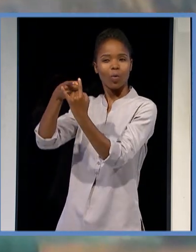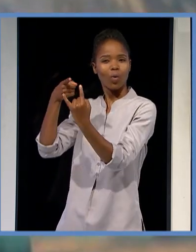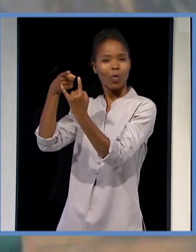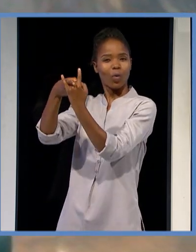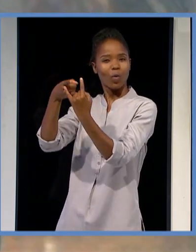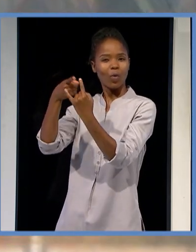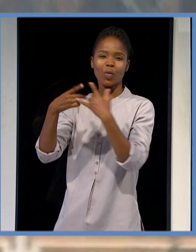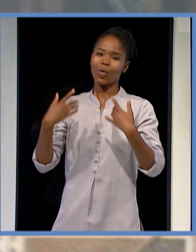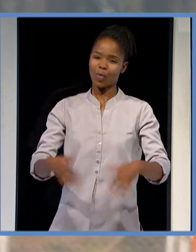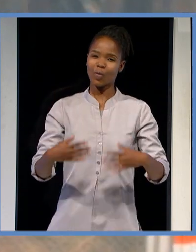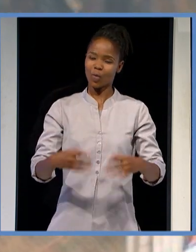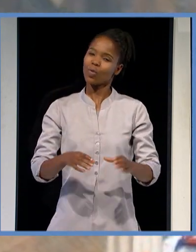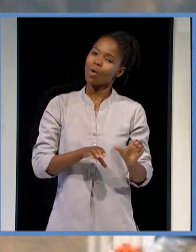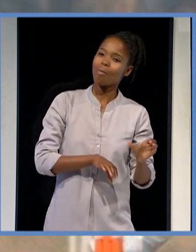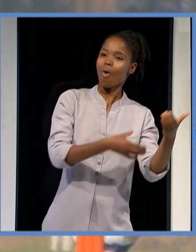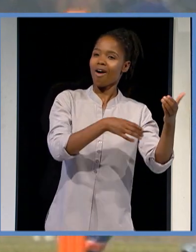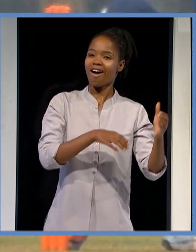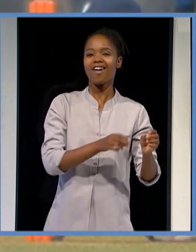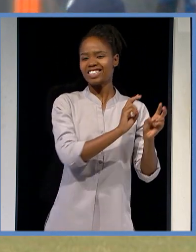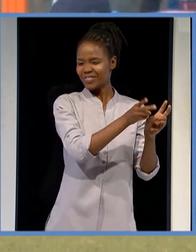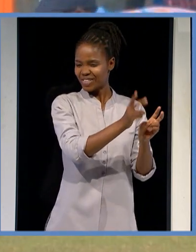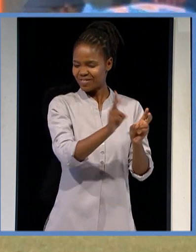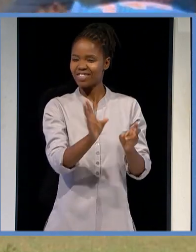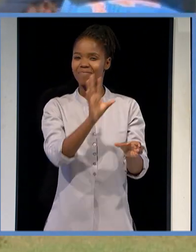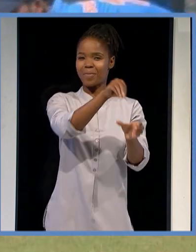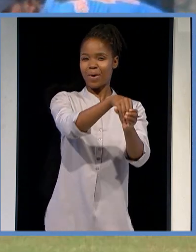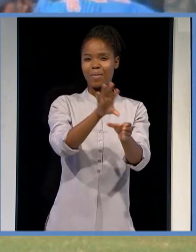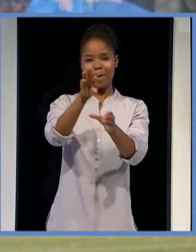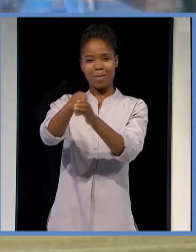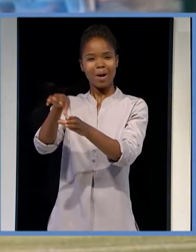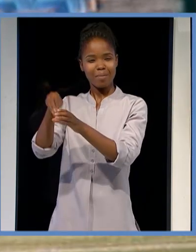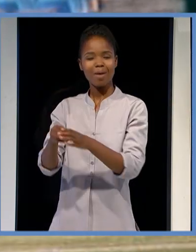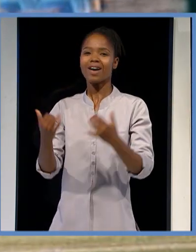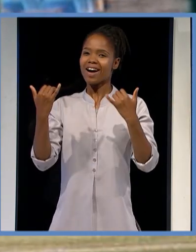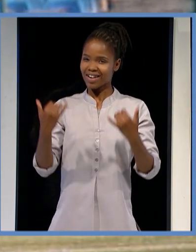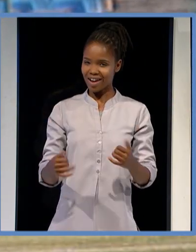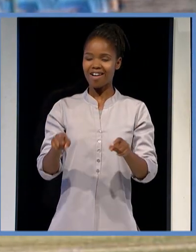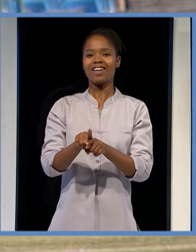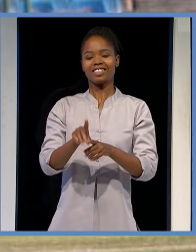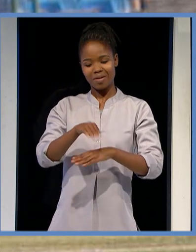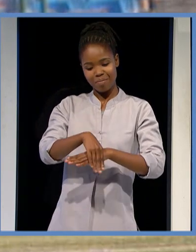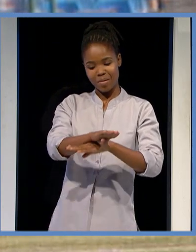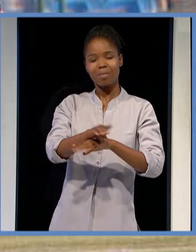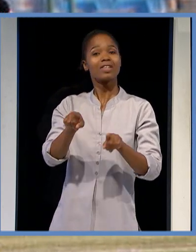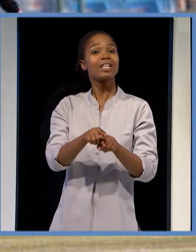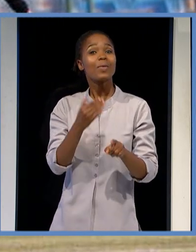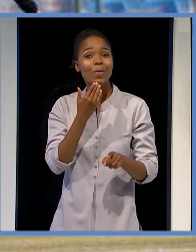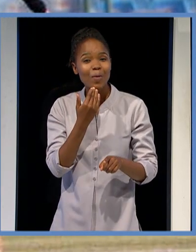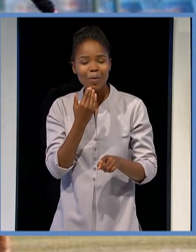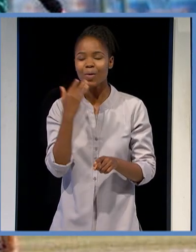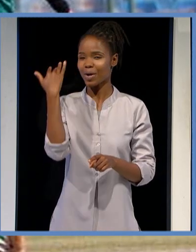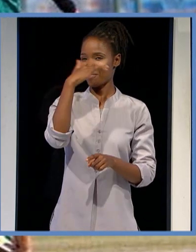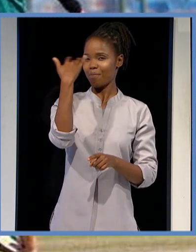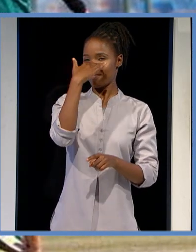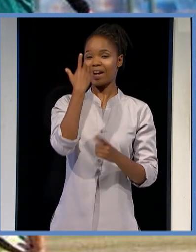Boka. It only makes sense that the game is available to all, including the visually impaired. That's